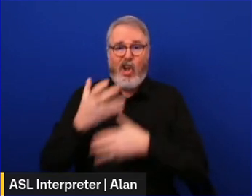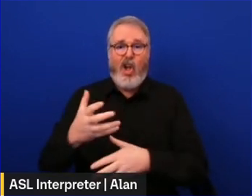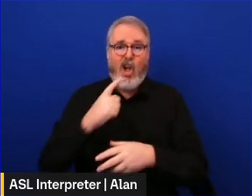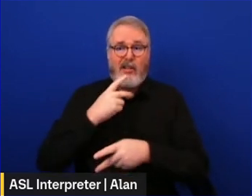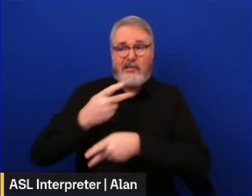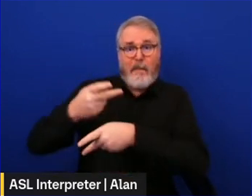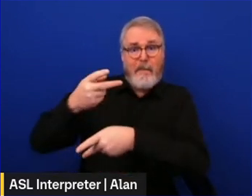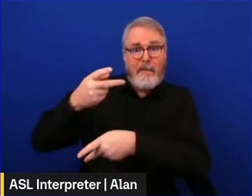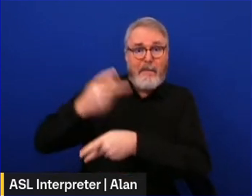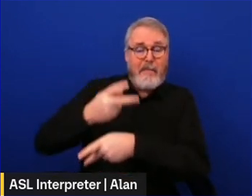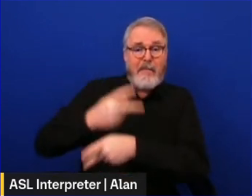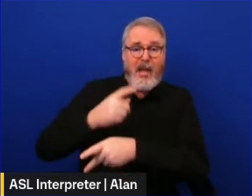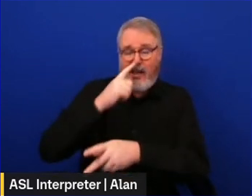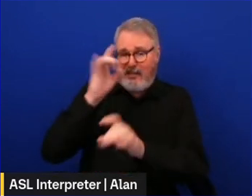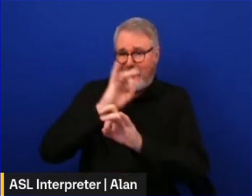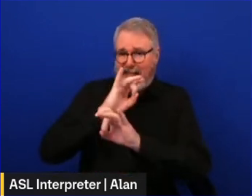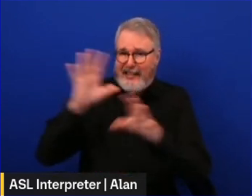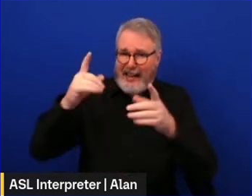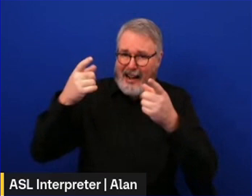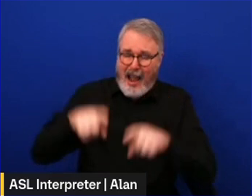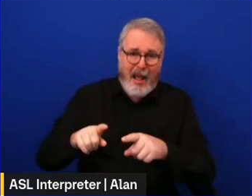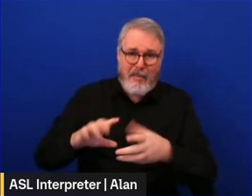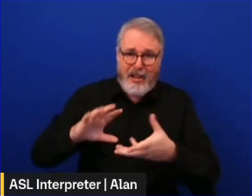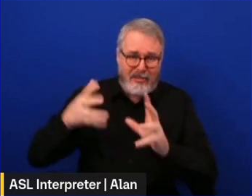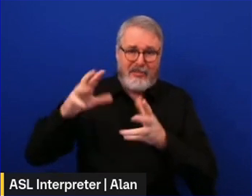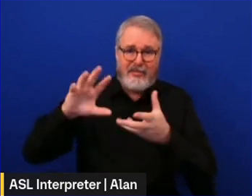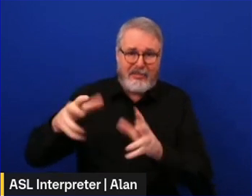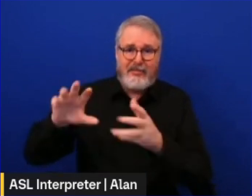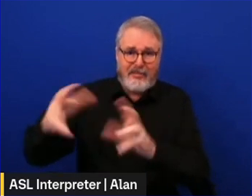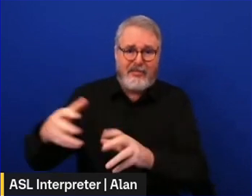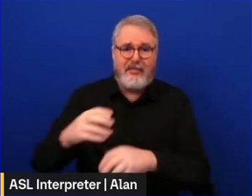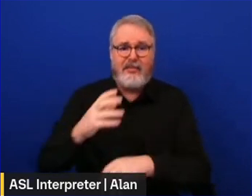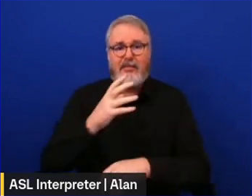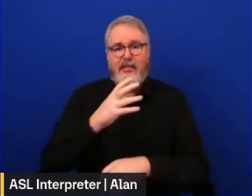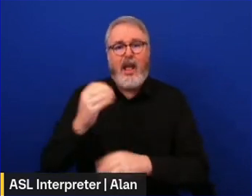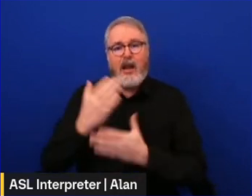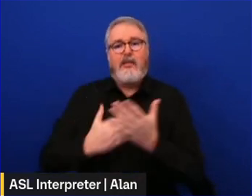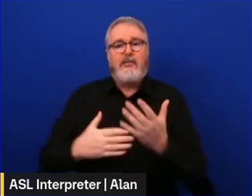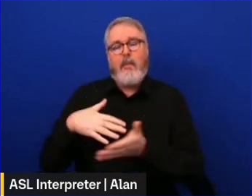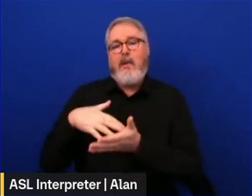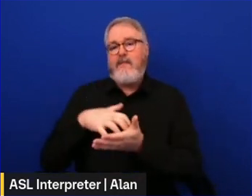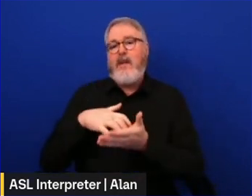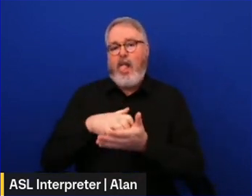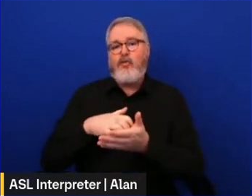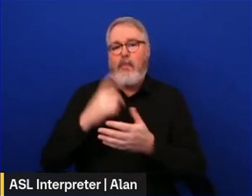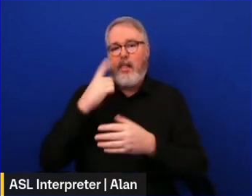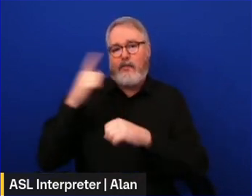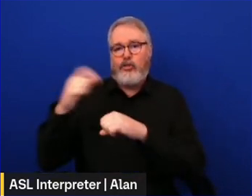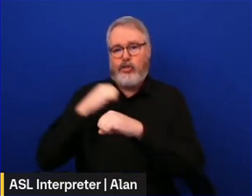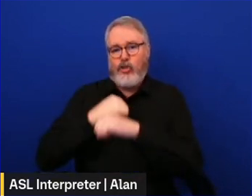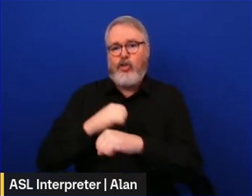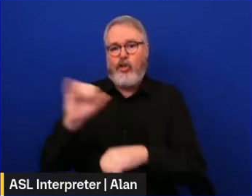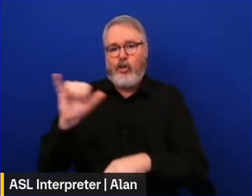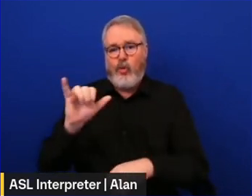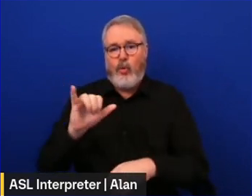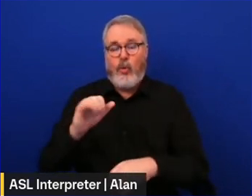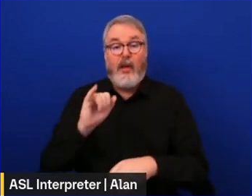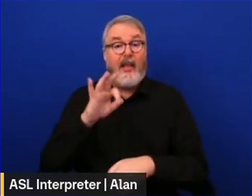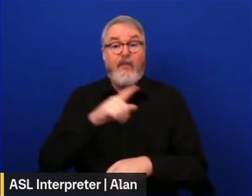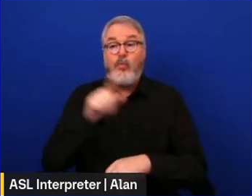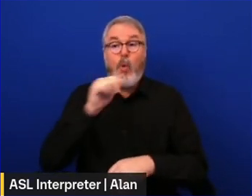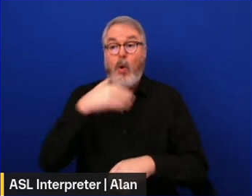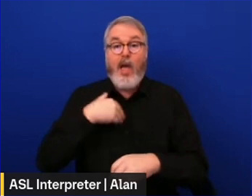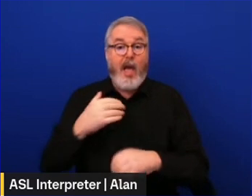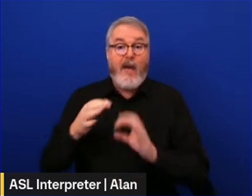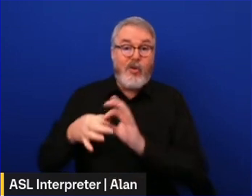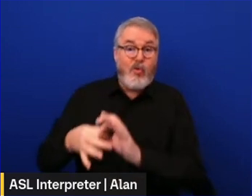all, security vulnerabilities. Without an unified platform approach, businesses